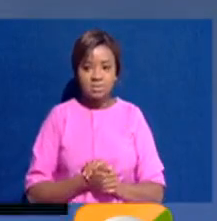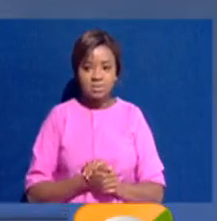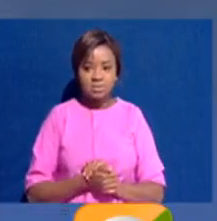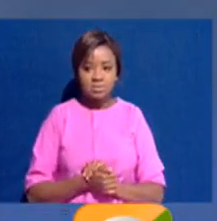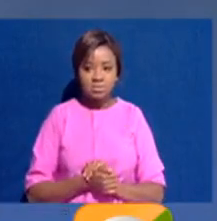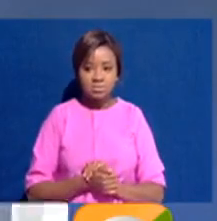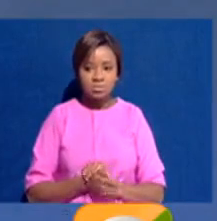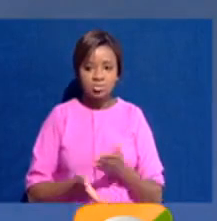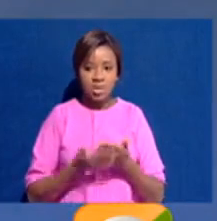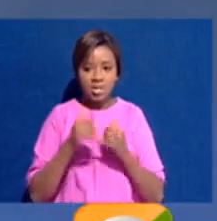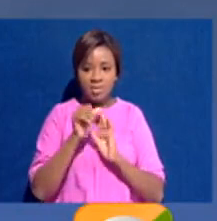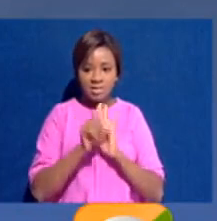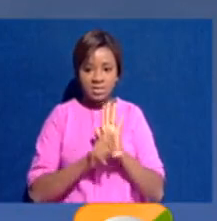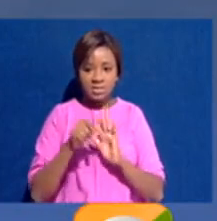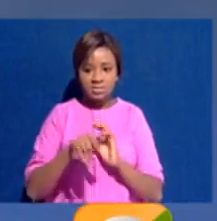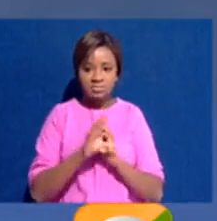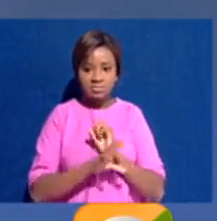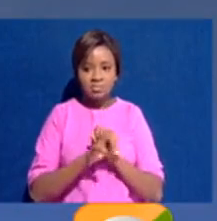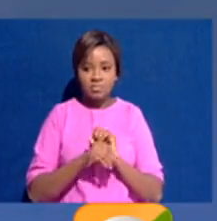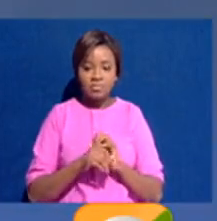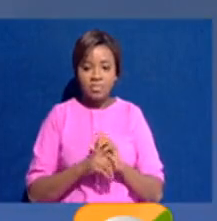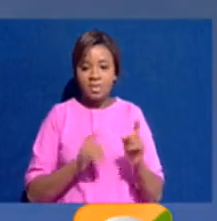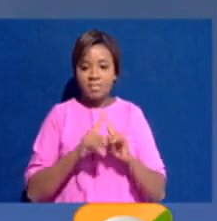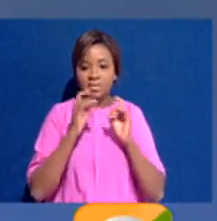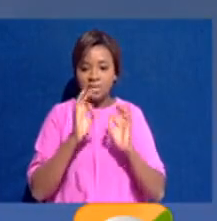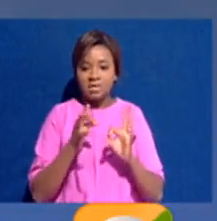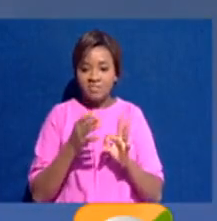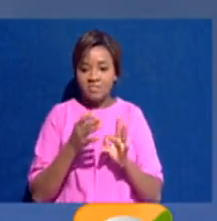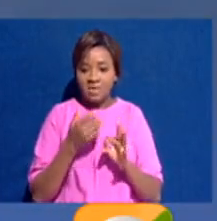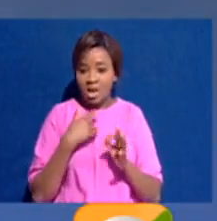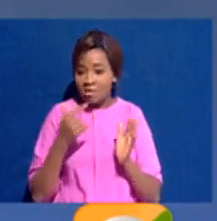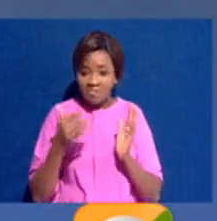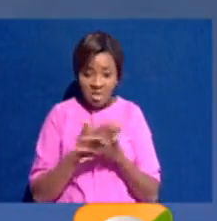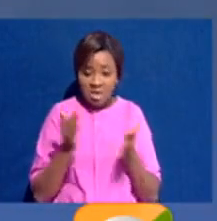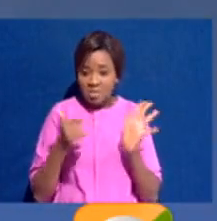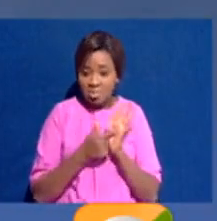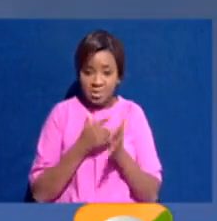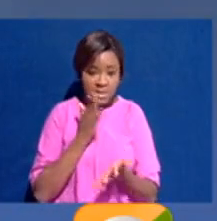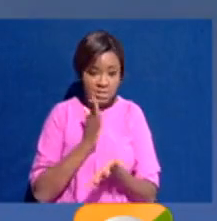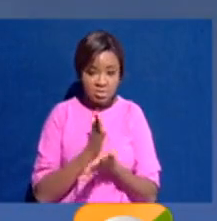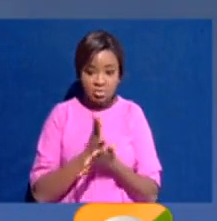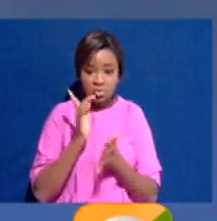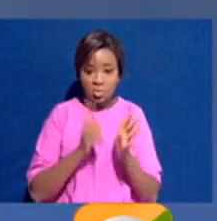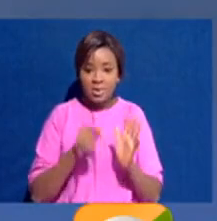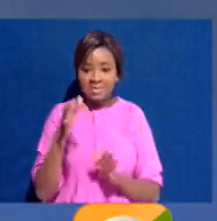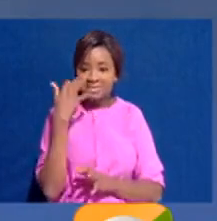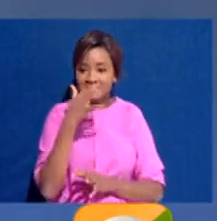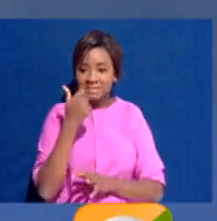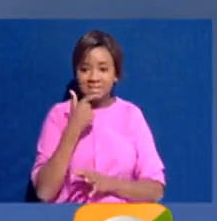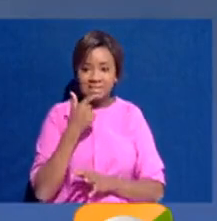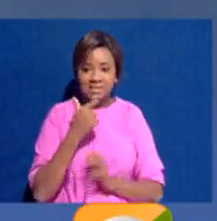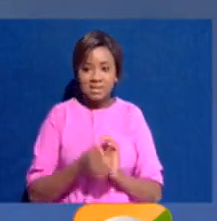nation. But if there is any truthful of what the Deputy President is saying, I wish it will be